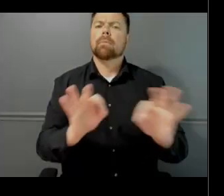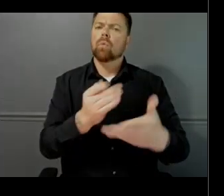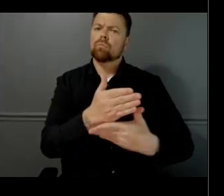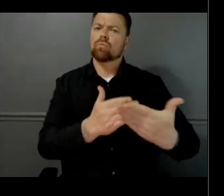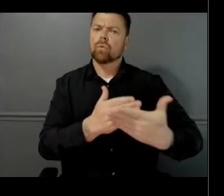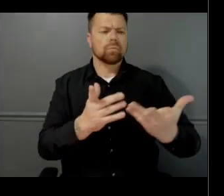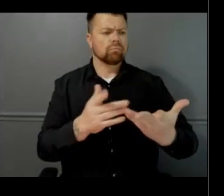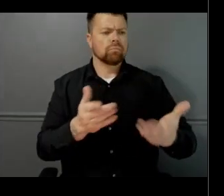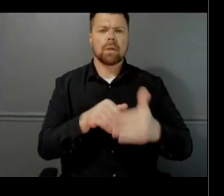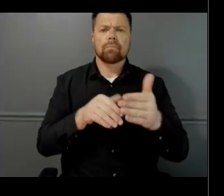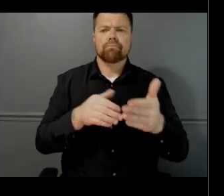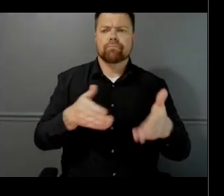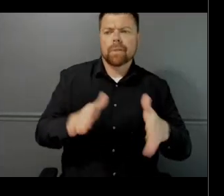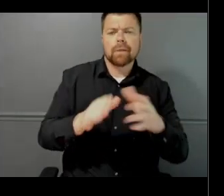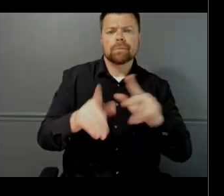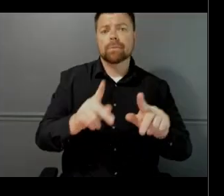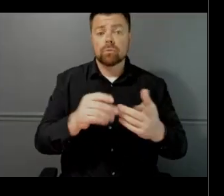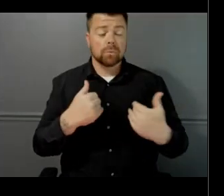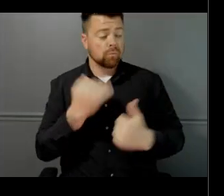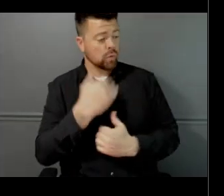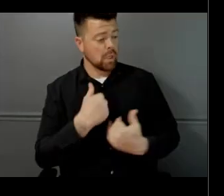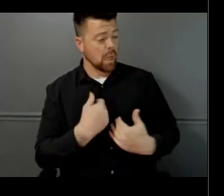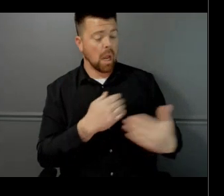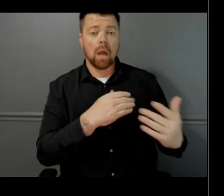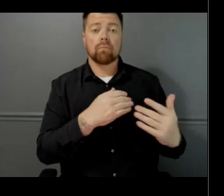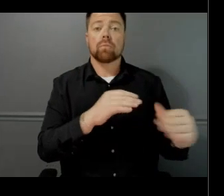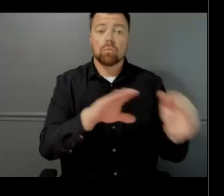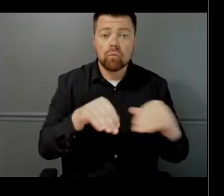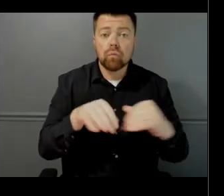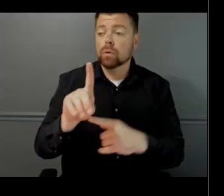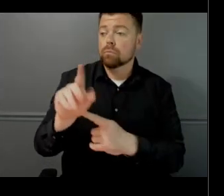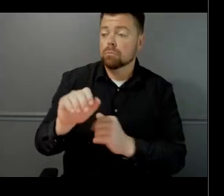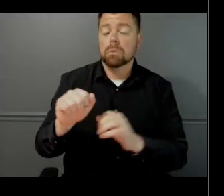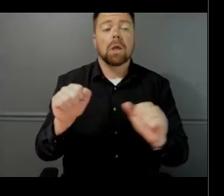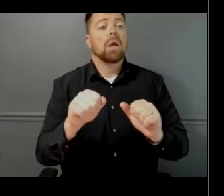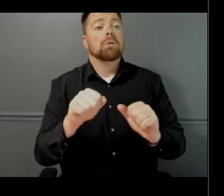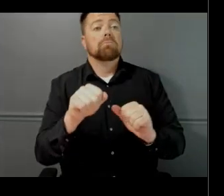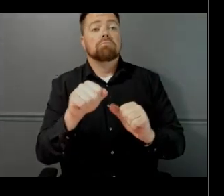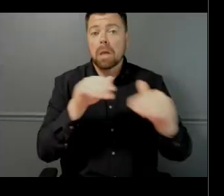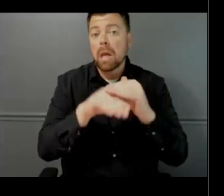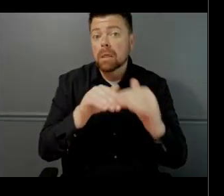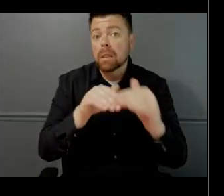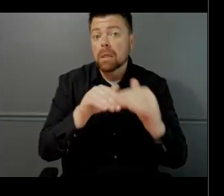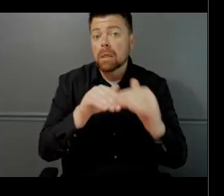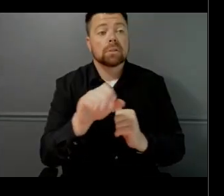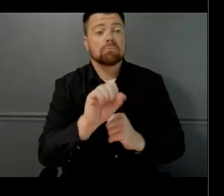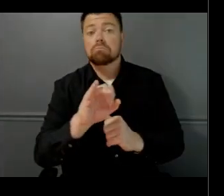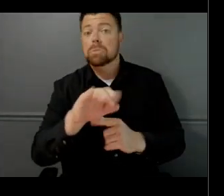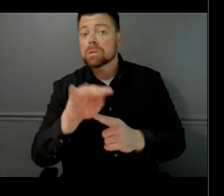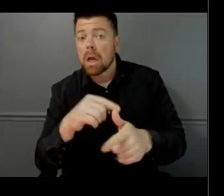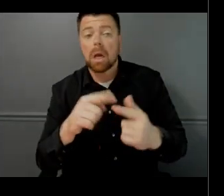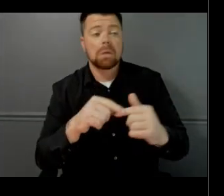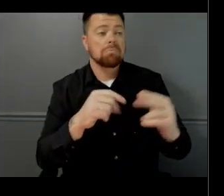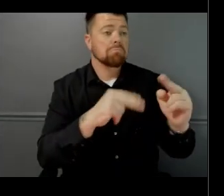with mobility disabilities to travel around a site or a building and